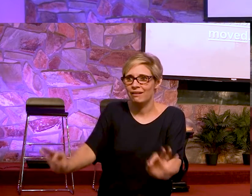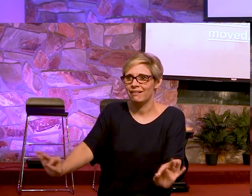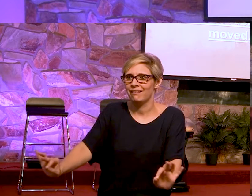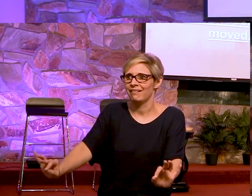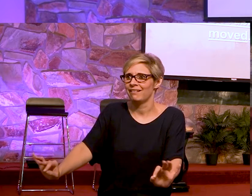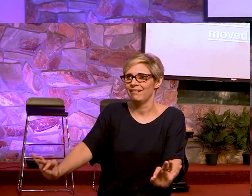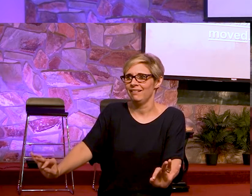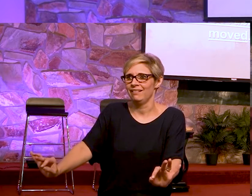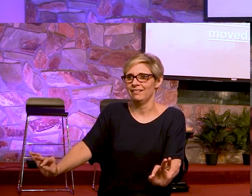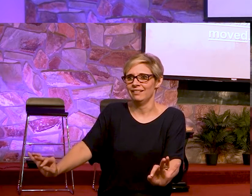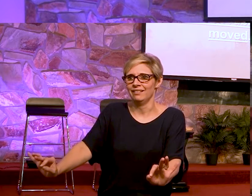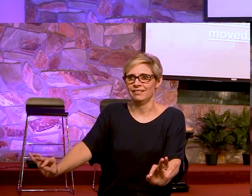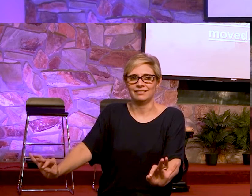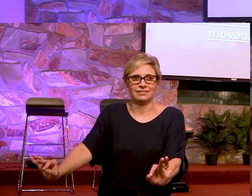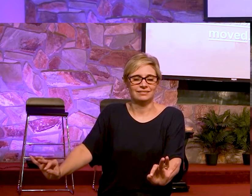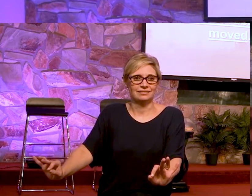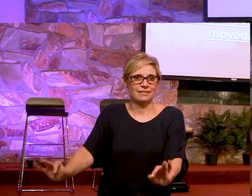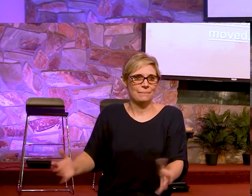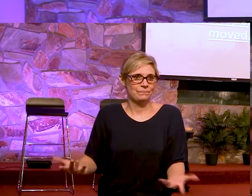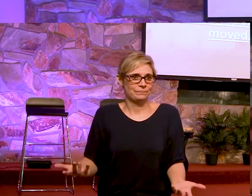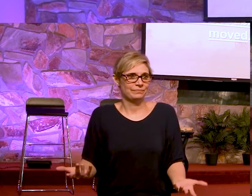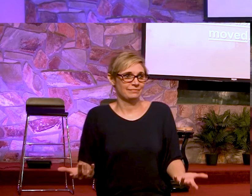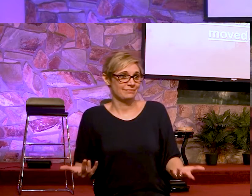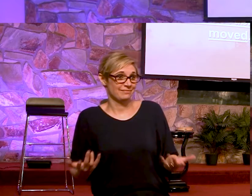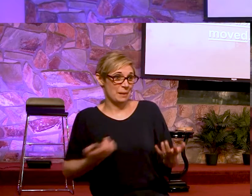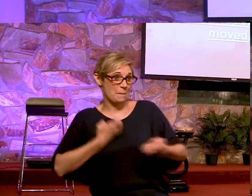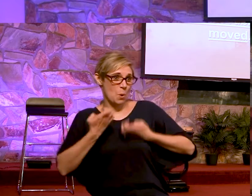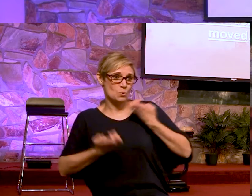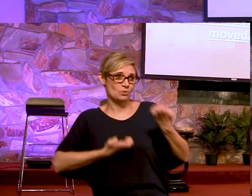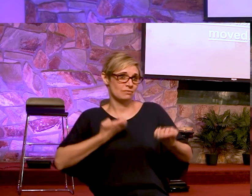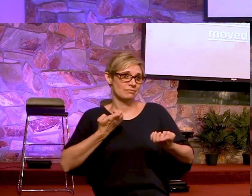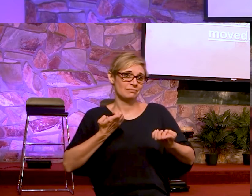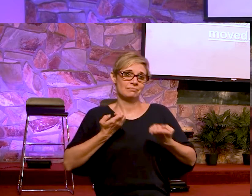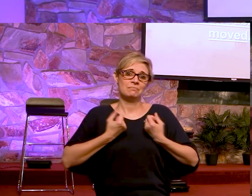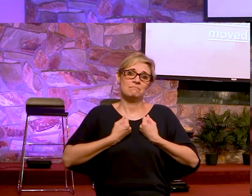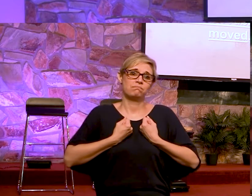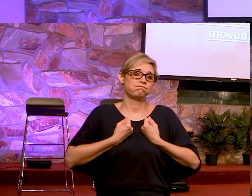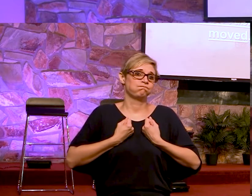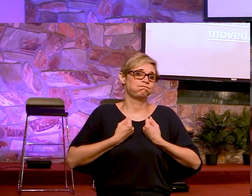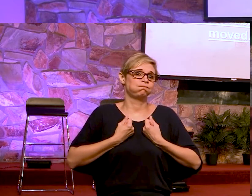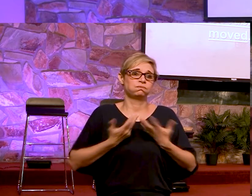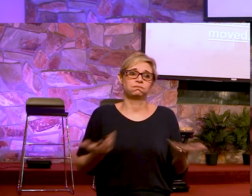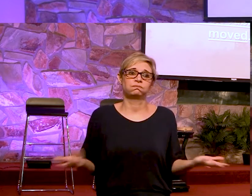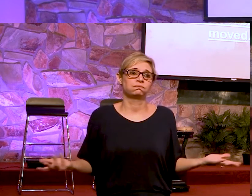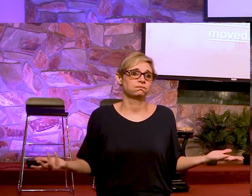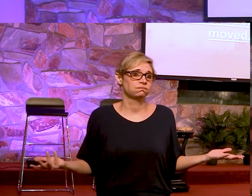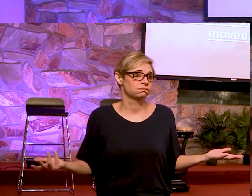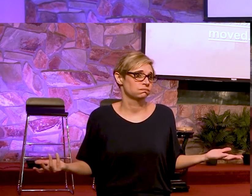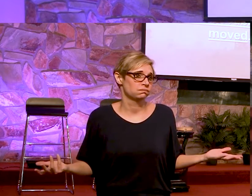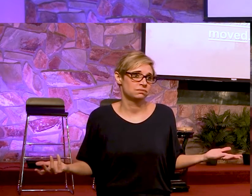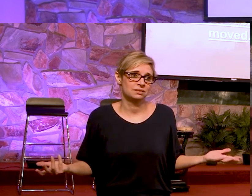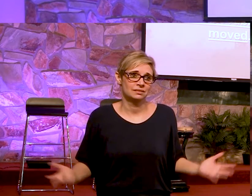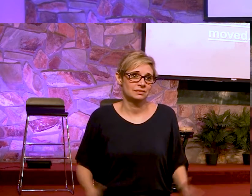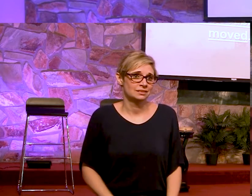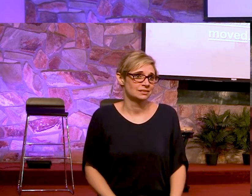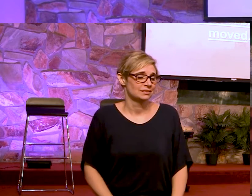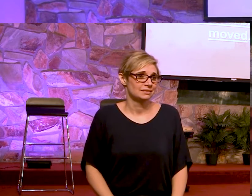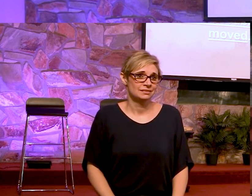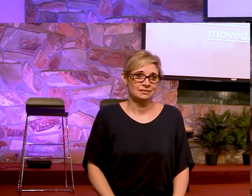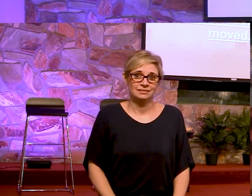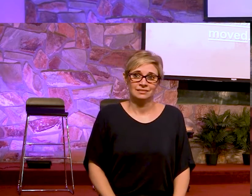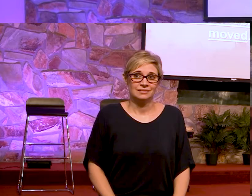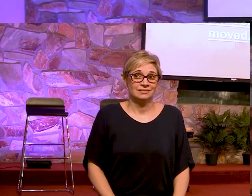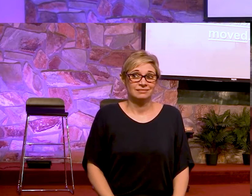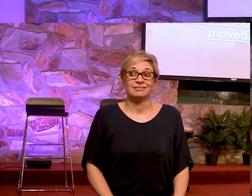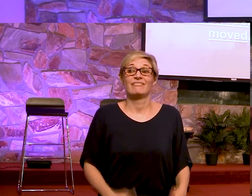And so emotionally, they were worn out. They were overworked physically, but